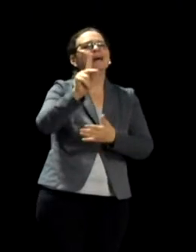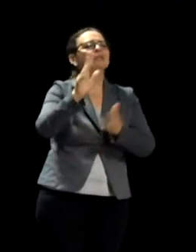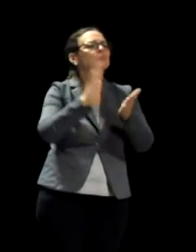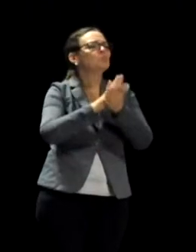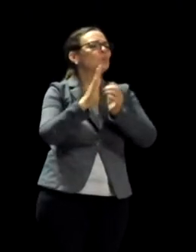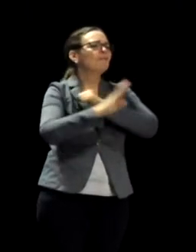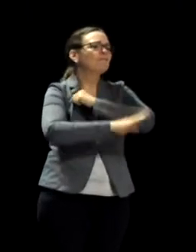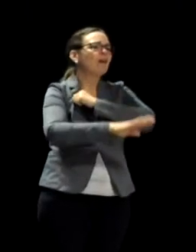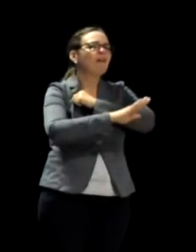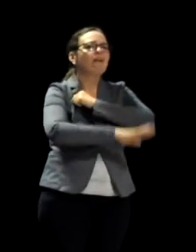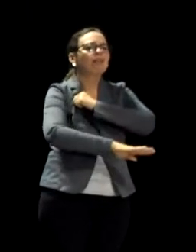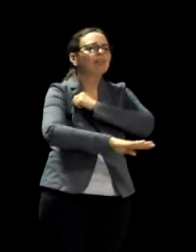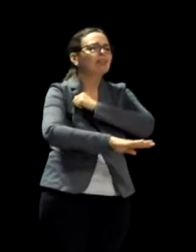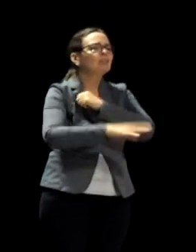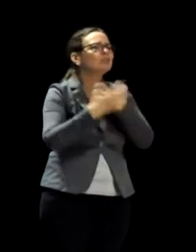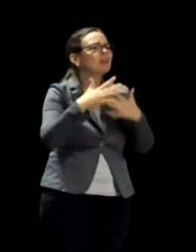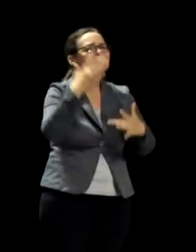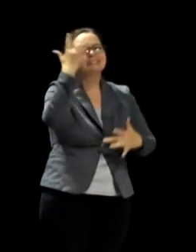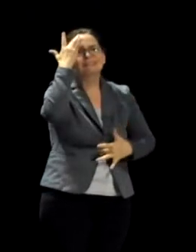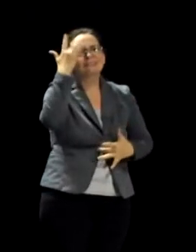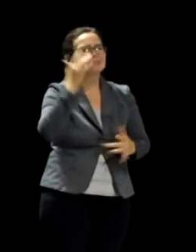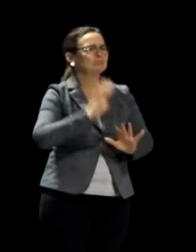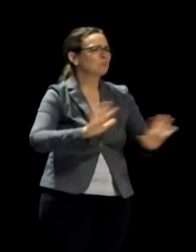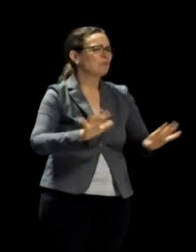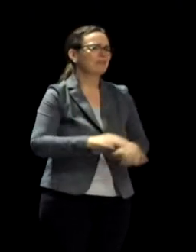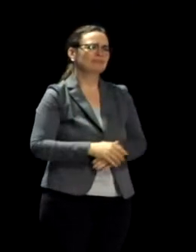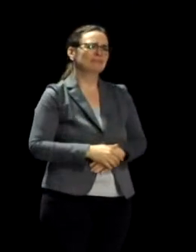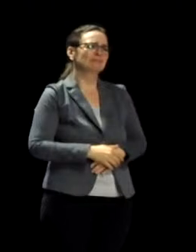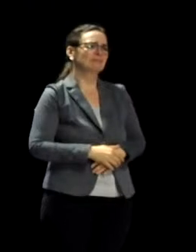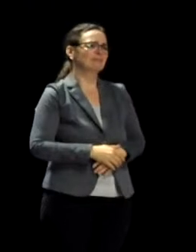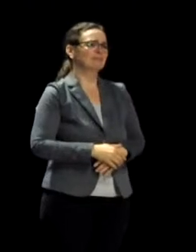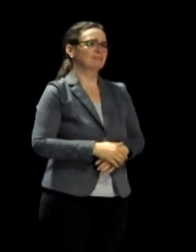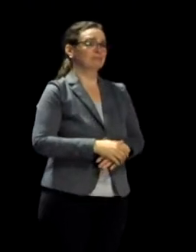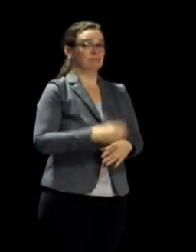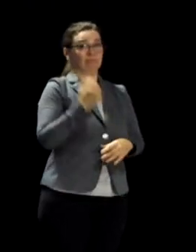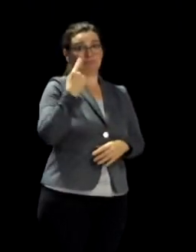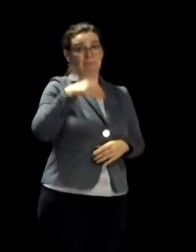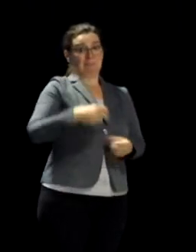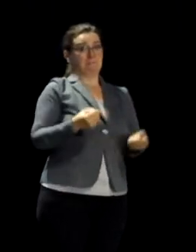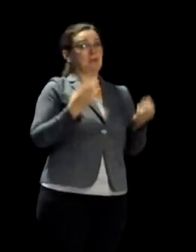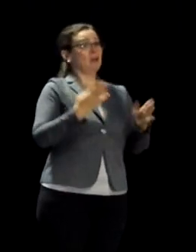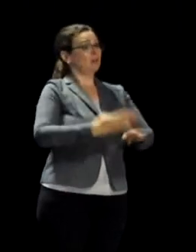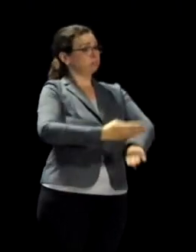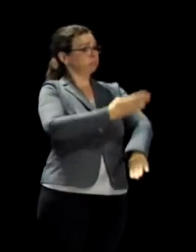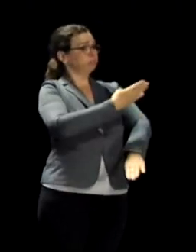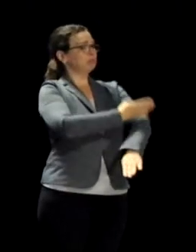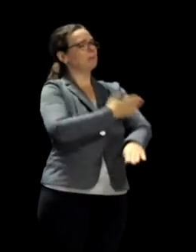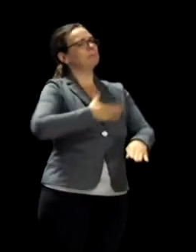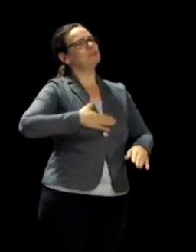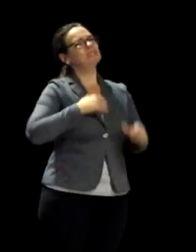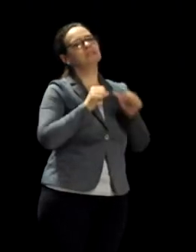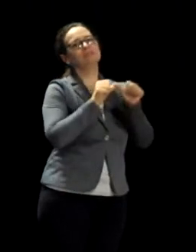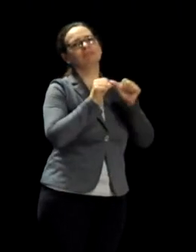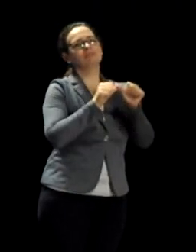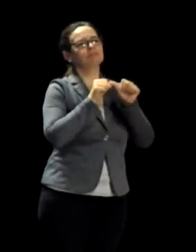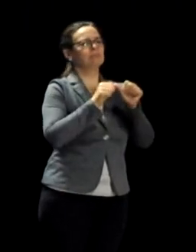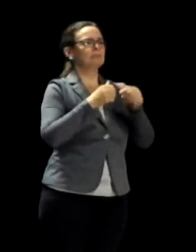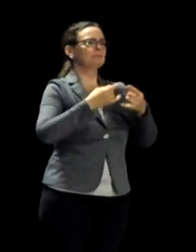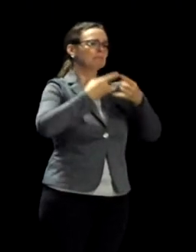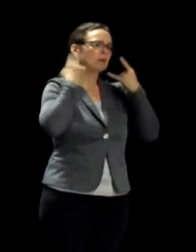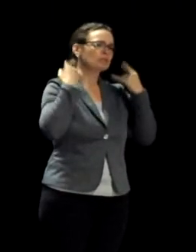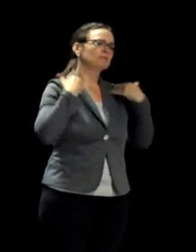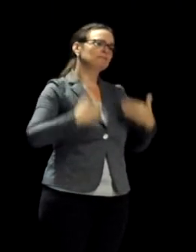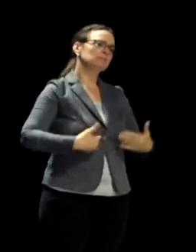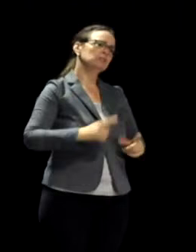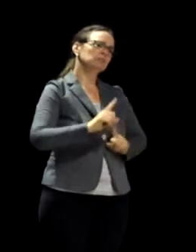we made a lot of progress, but it's still here. And we need to continue to be smart so we can continue to drive